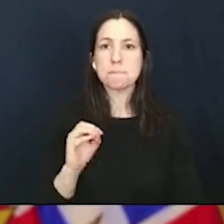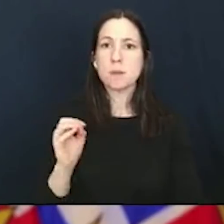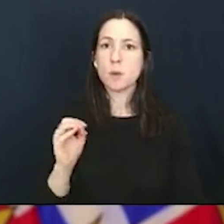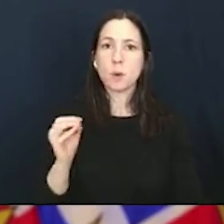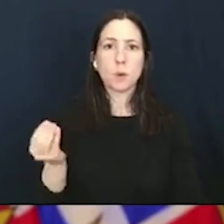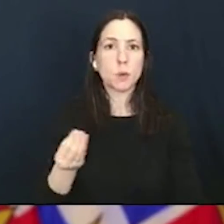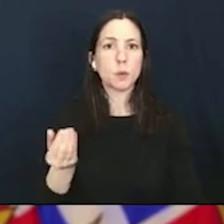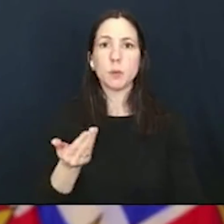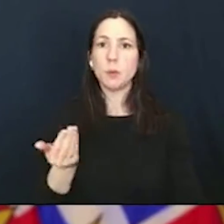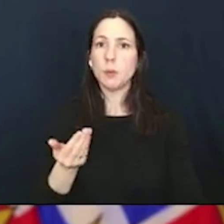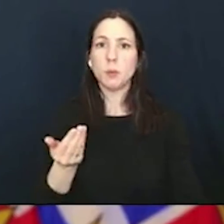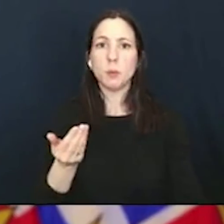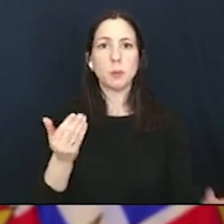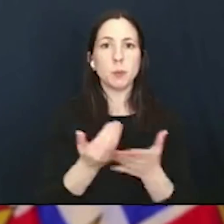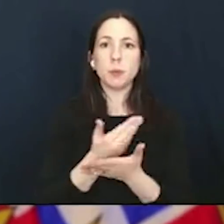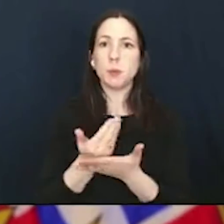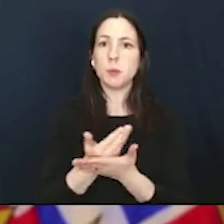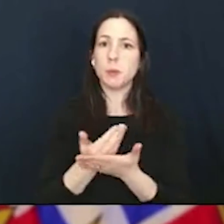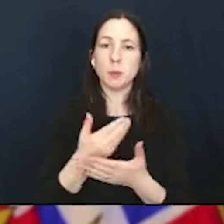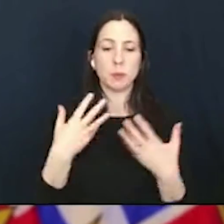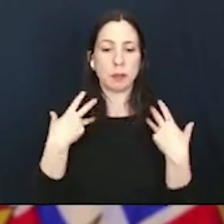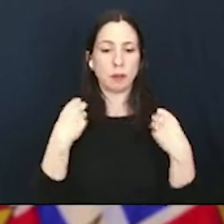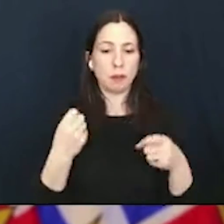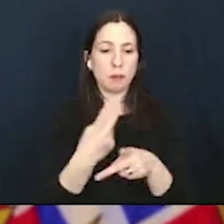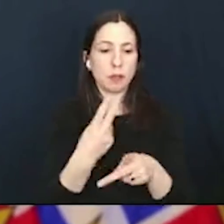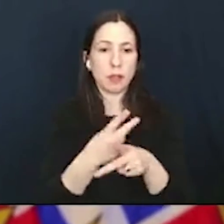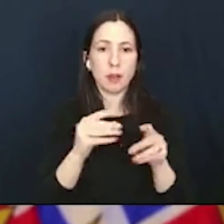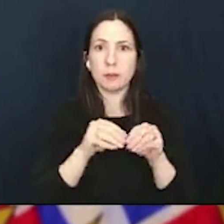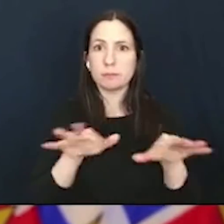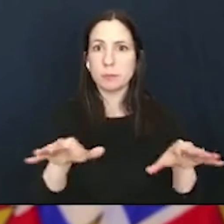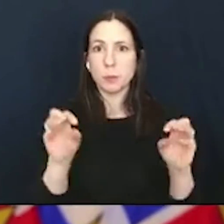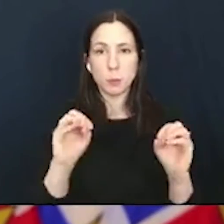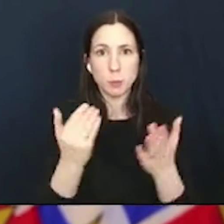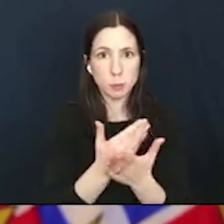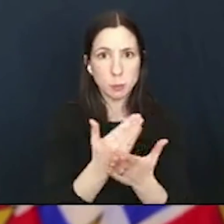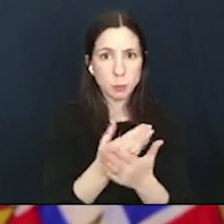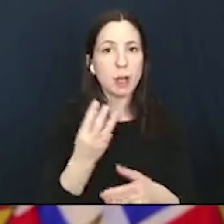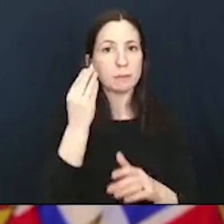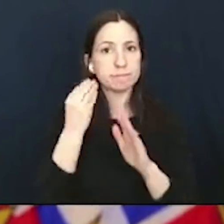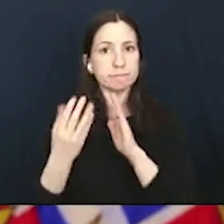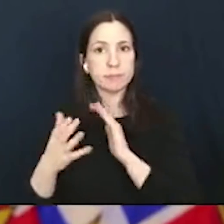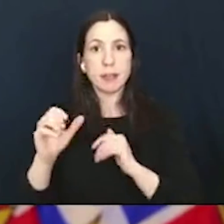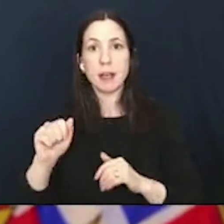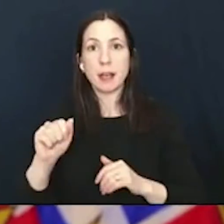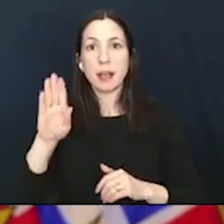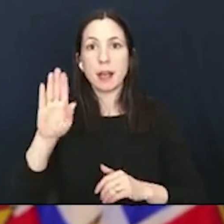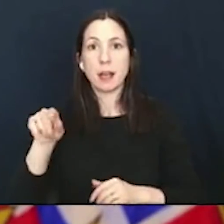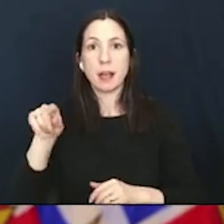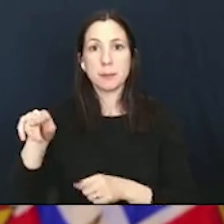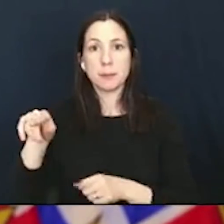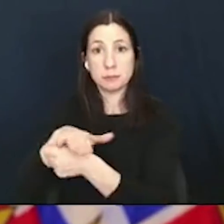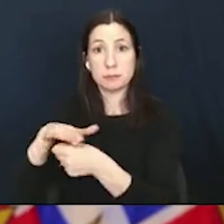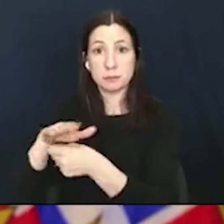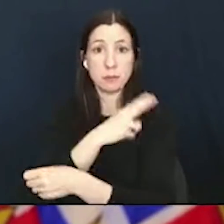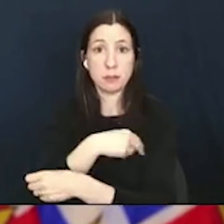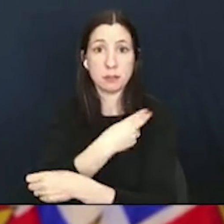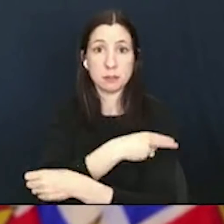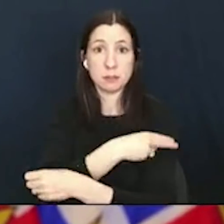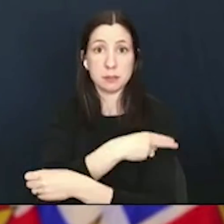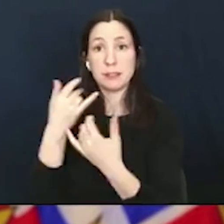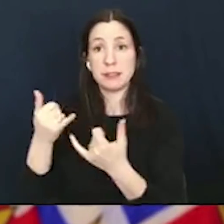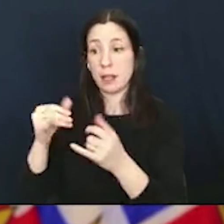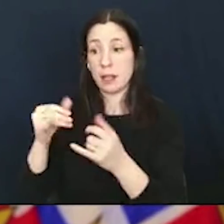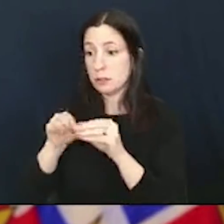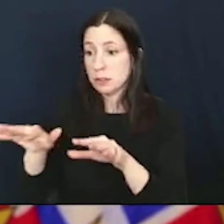We have no new healthcare outbreaks, and the outbreak at the Abbotsford Regional Hospital is now over. That leaves us